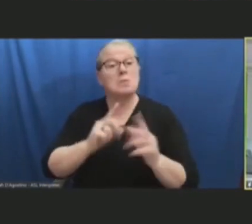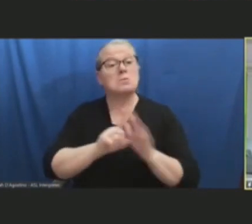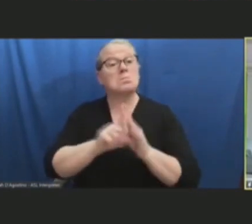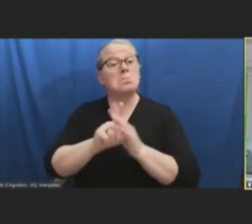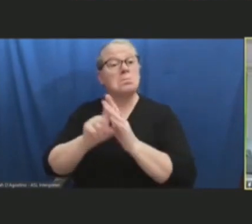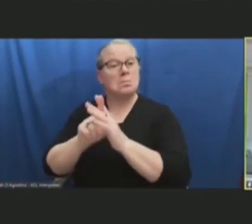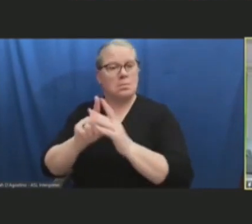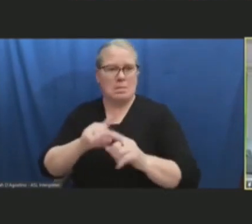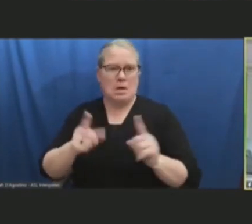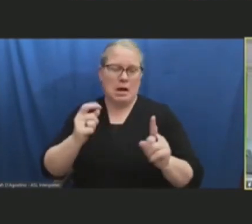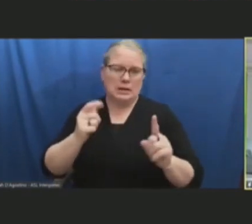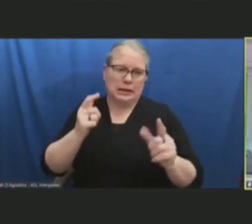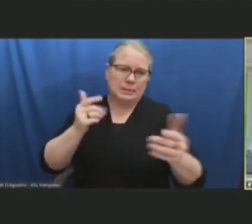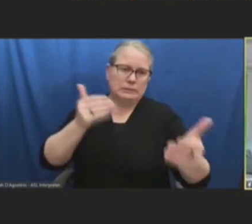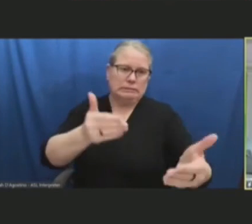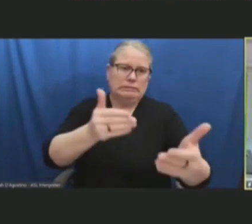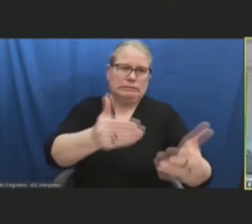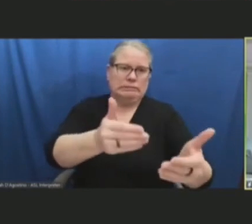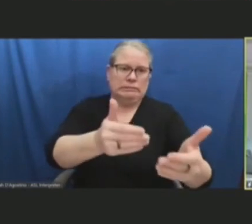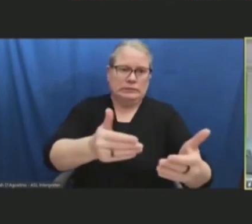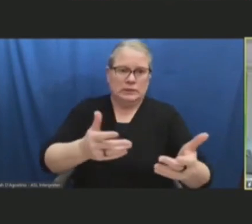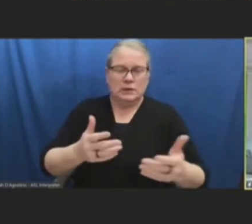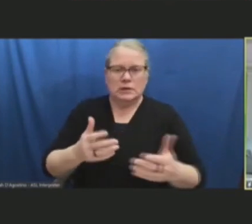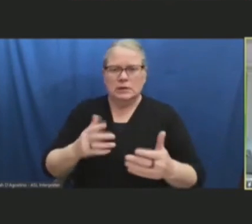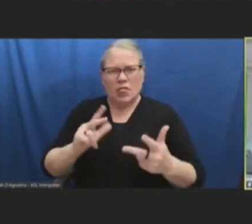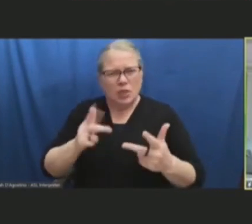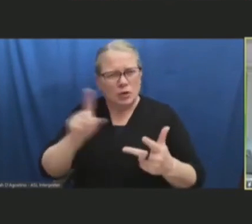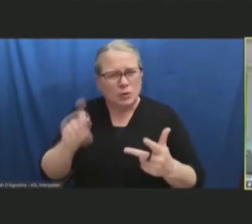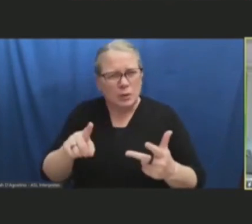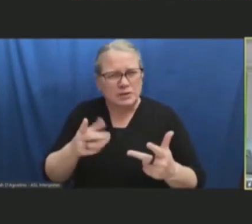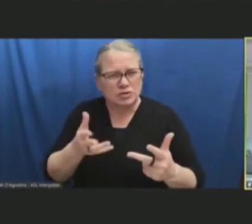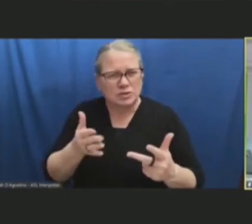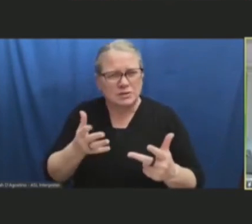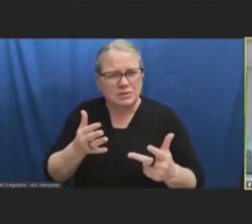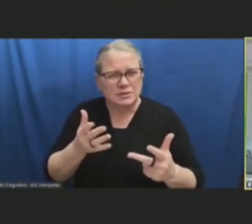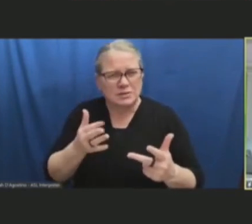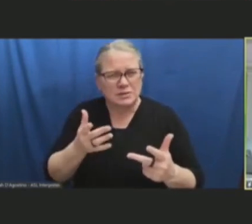getting a little late in the day. And what was the third one?